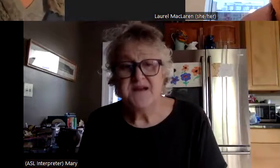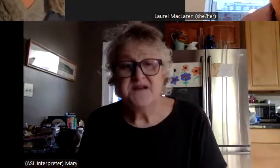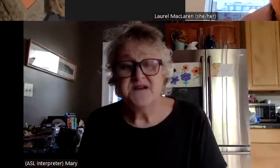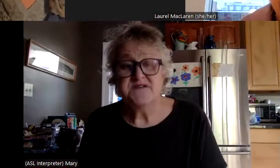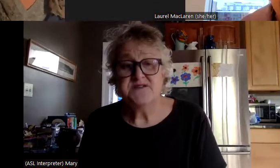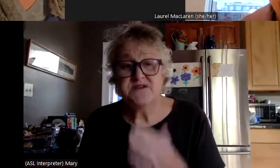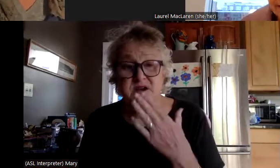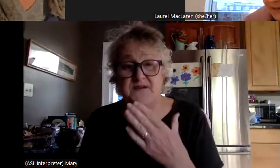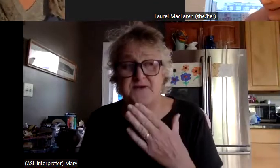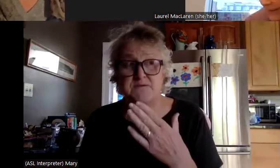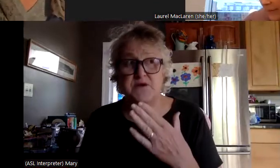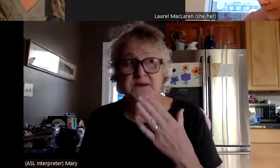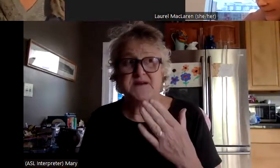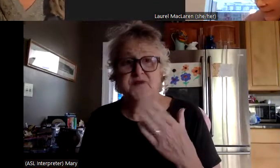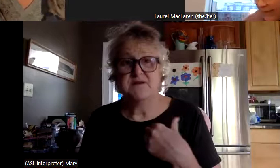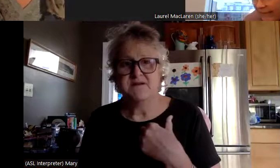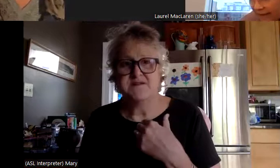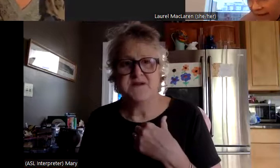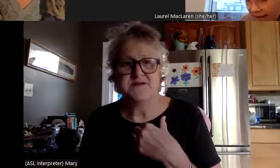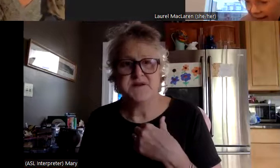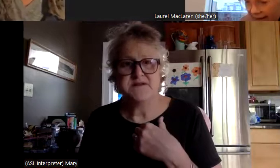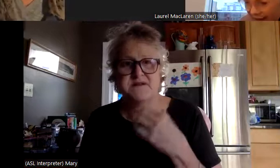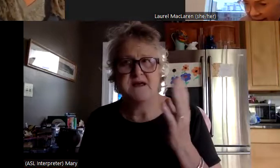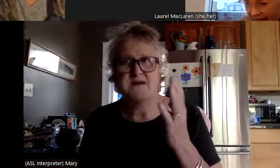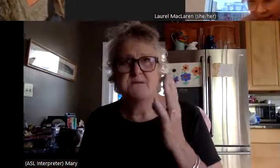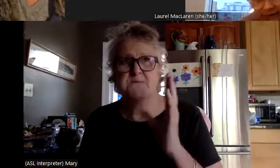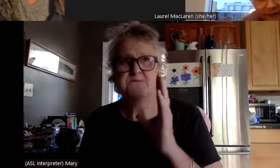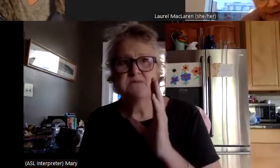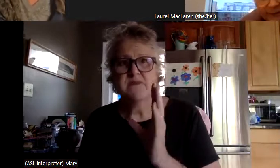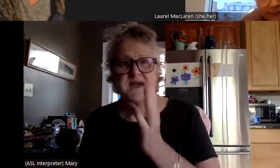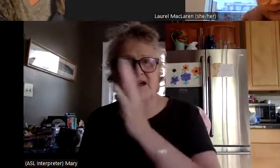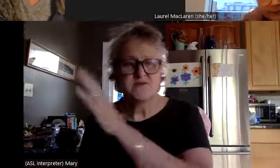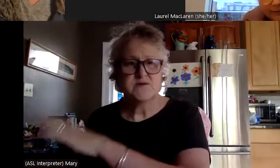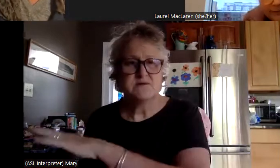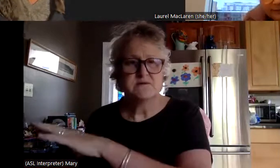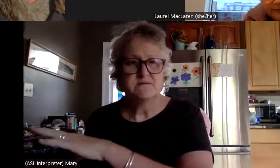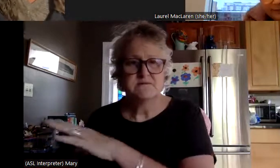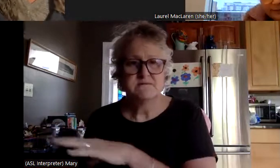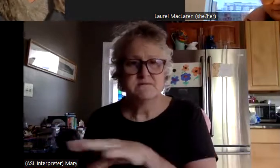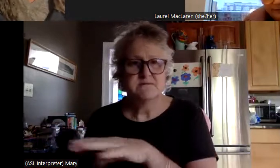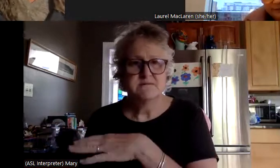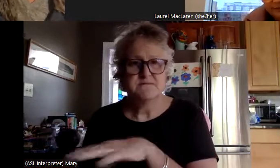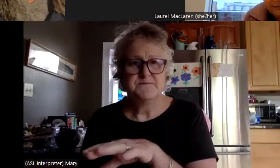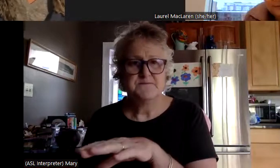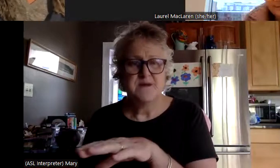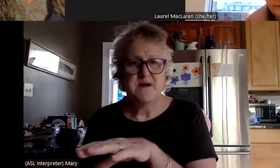the lidocaine is often more painful, at least in my experience, than the actual